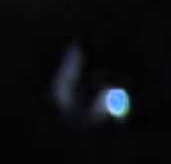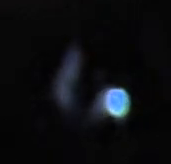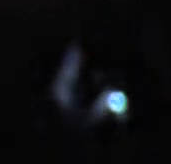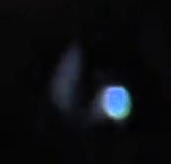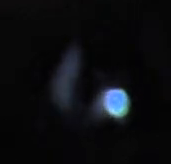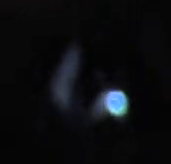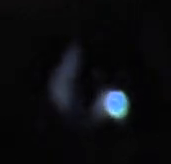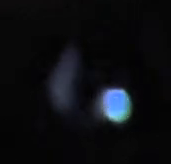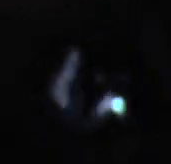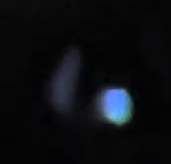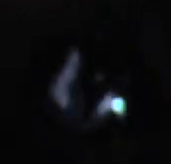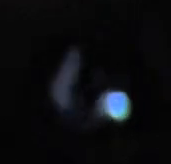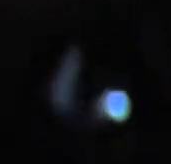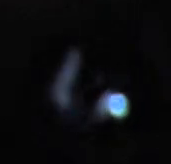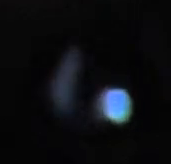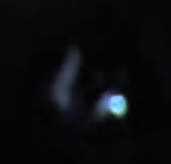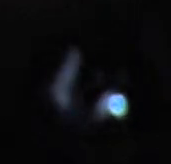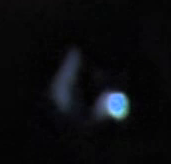hey